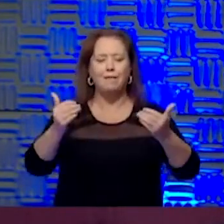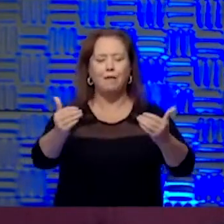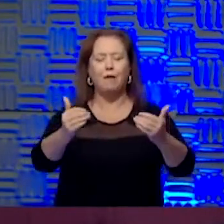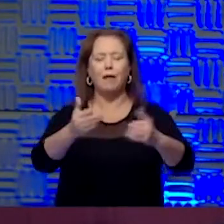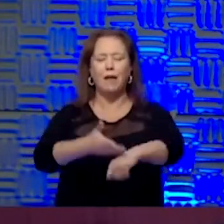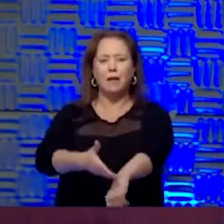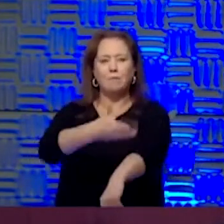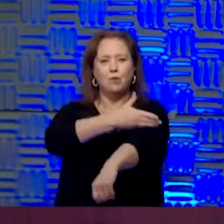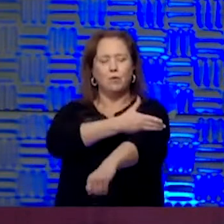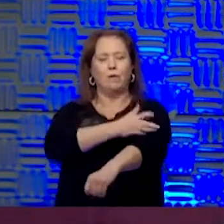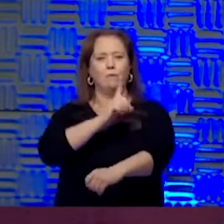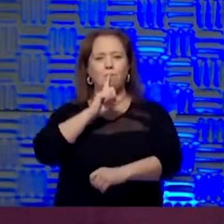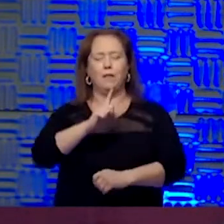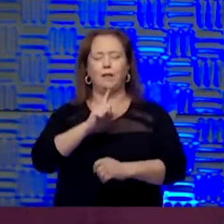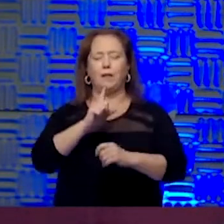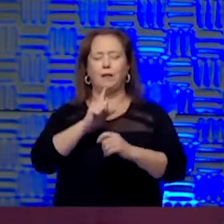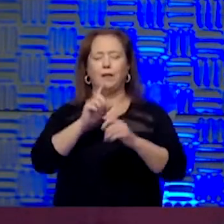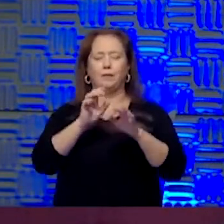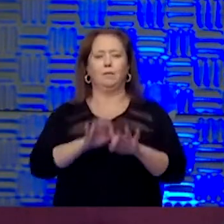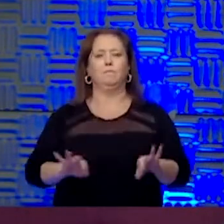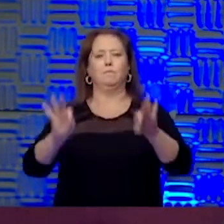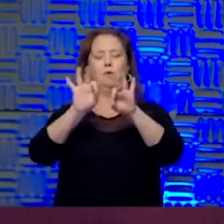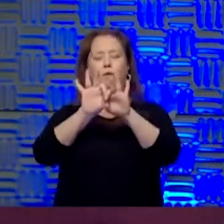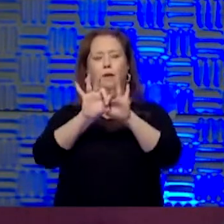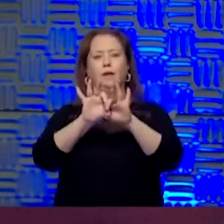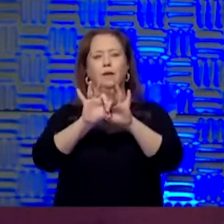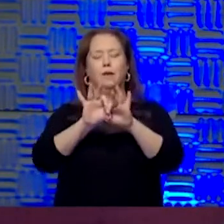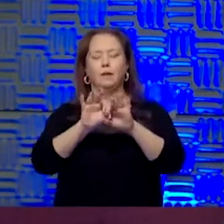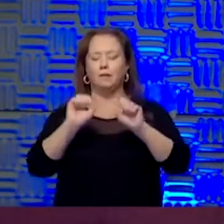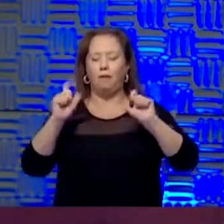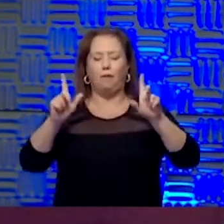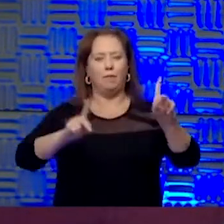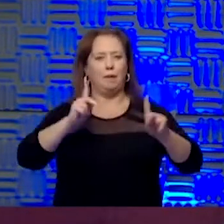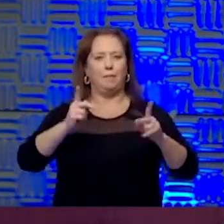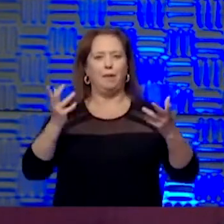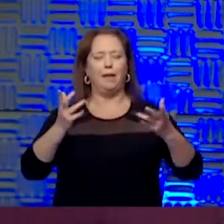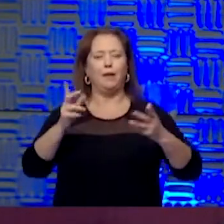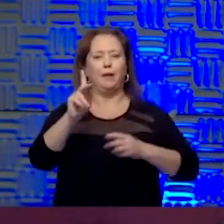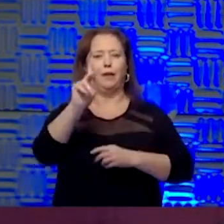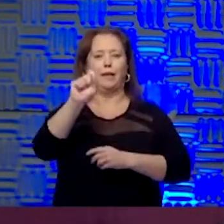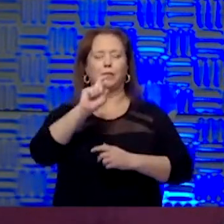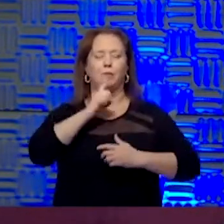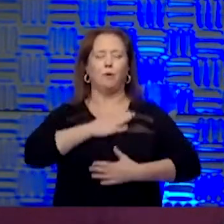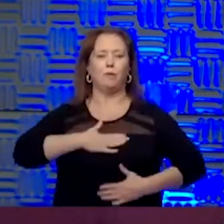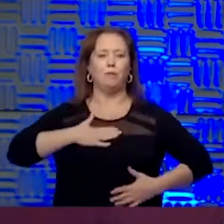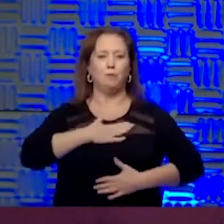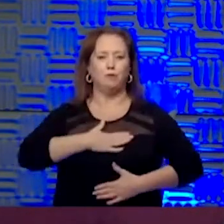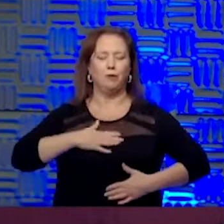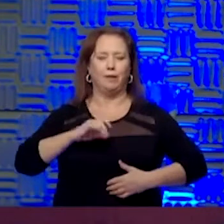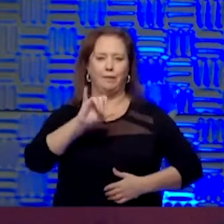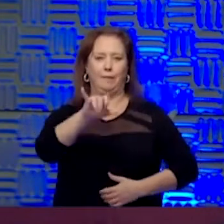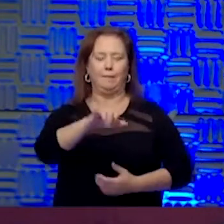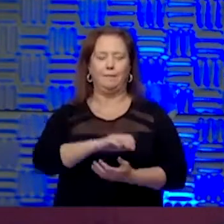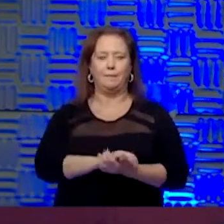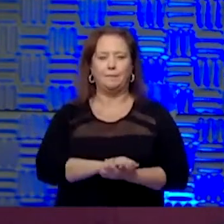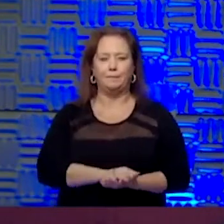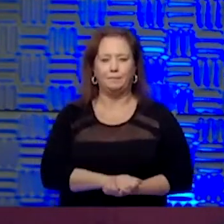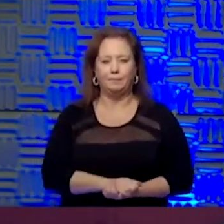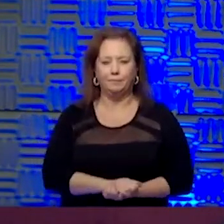that's meant. I think to myself and to all the average citizens out here. So appreciate those efforts.